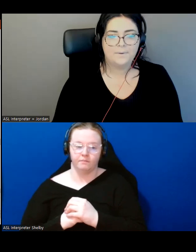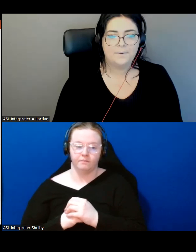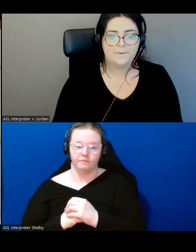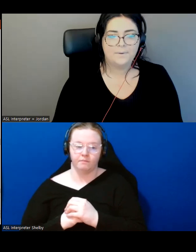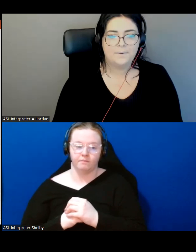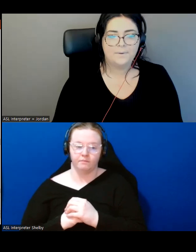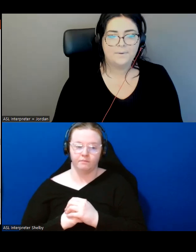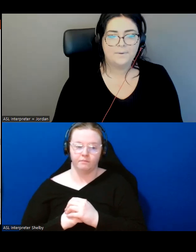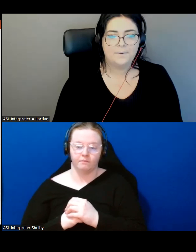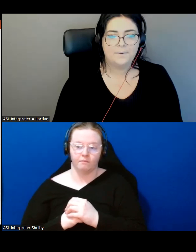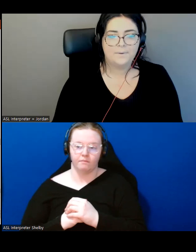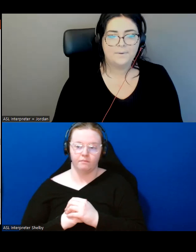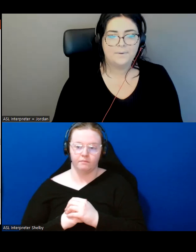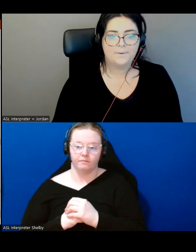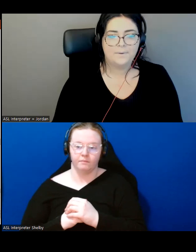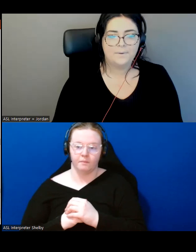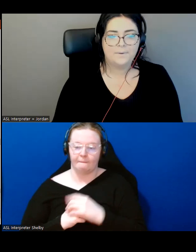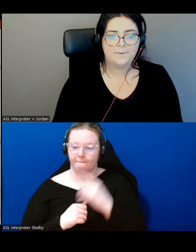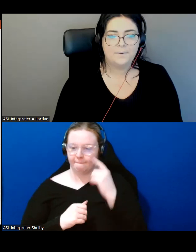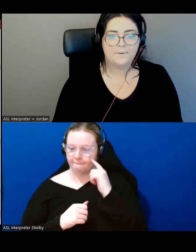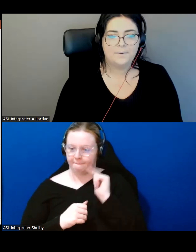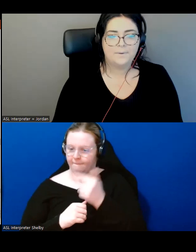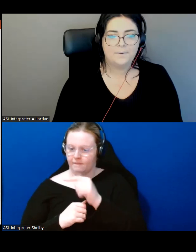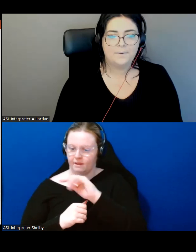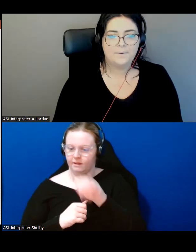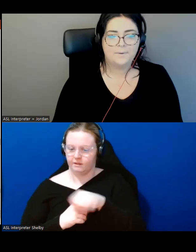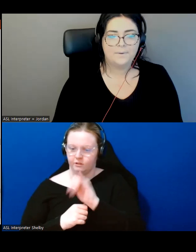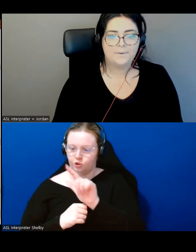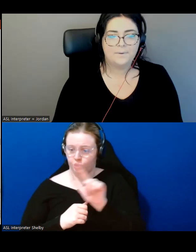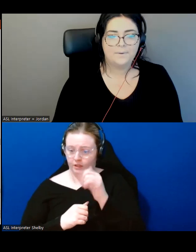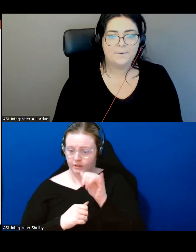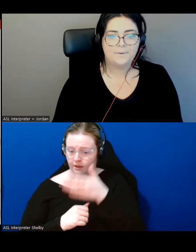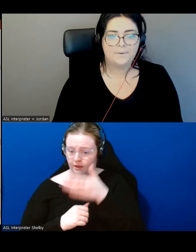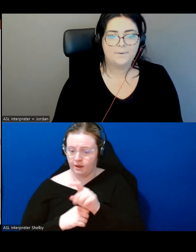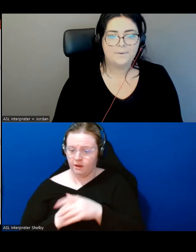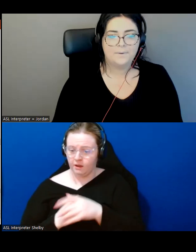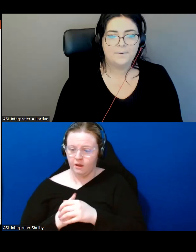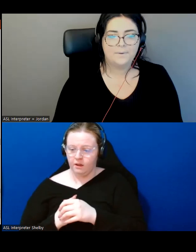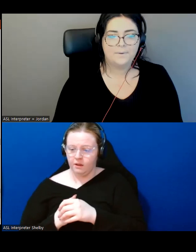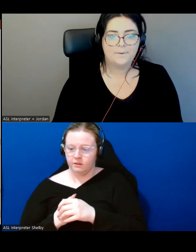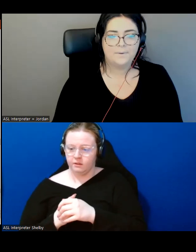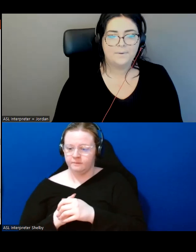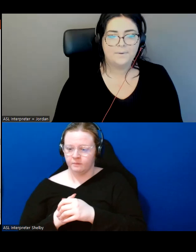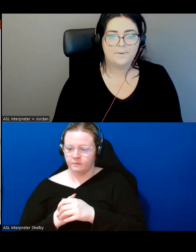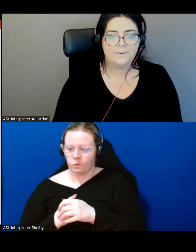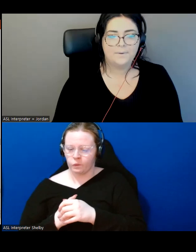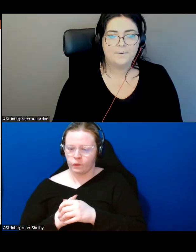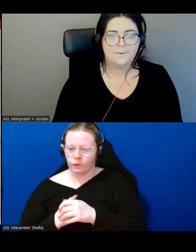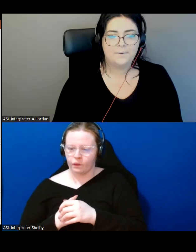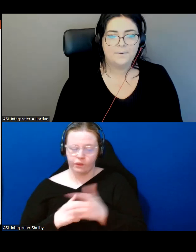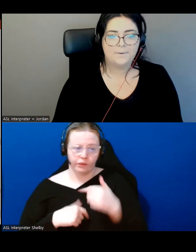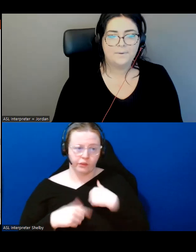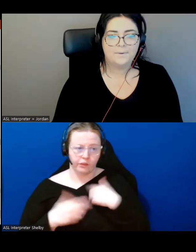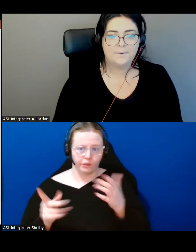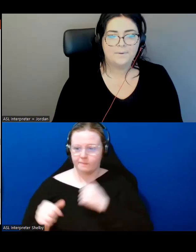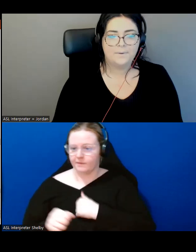Oh, I think Jill was going to chime in here. I'm not sure. She's still there. Oh, sorry, I'm having That's myself on okay. mute. Yeah, no, sorry, my voice